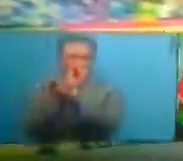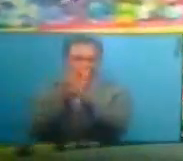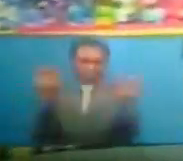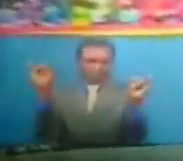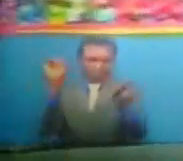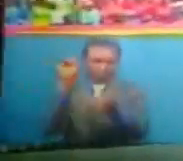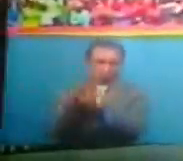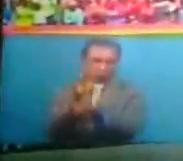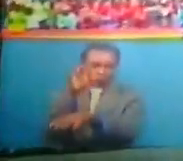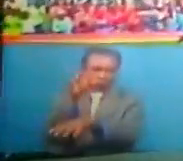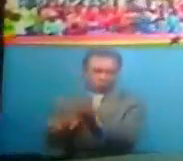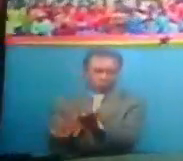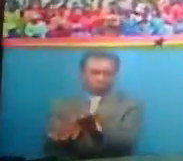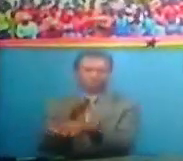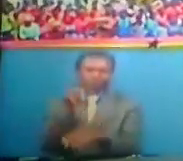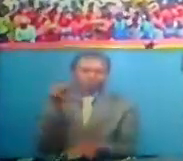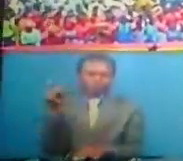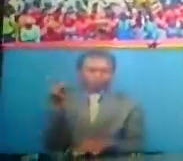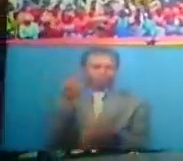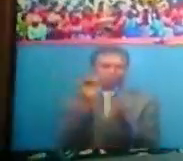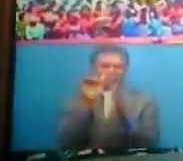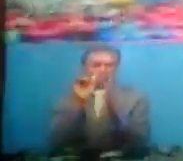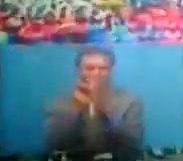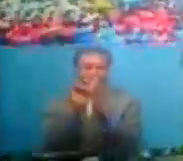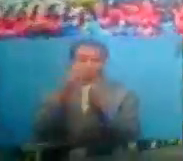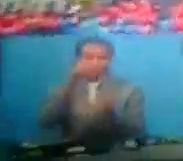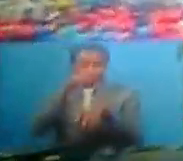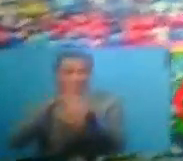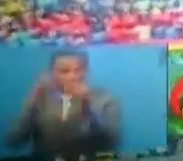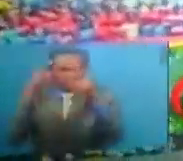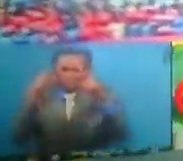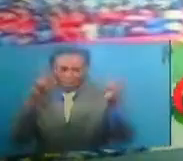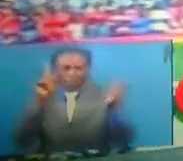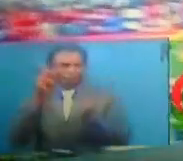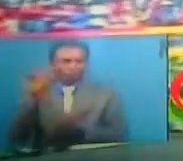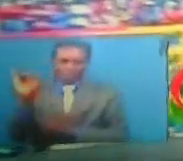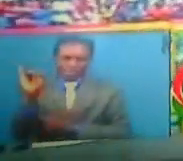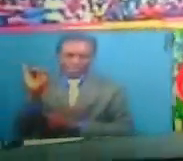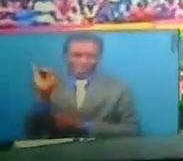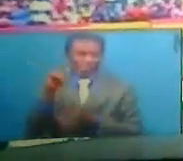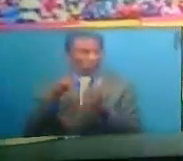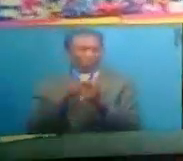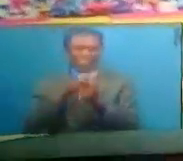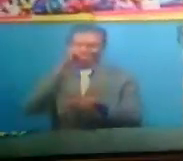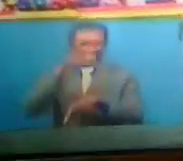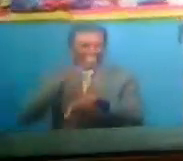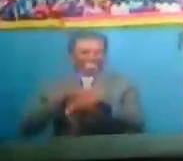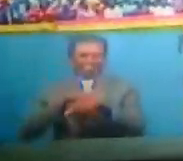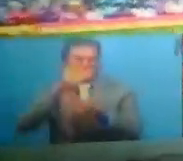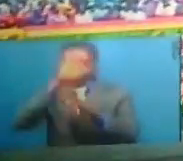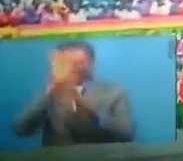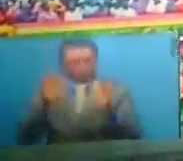Parade and the first national parade ever to be held in the Ashanti